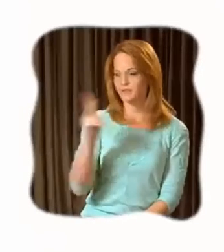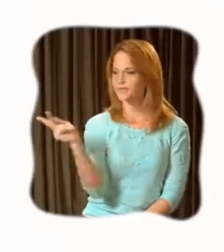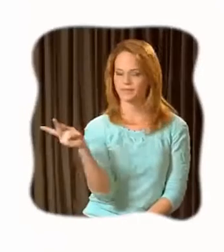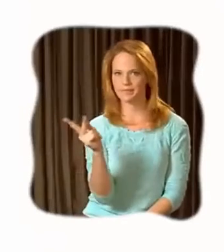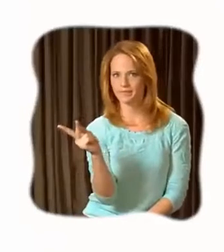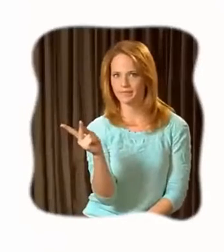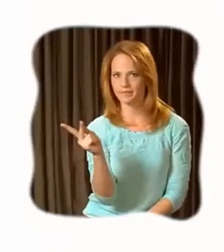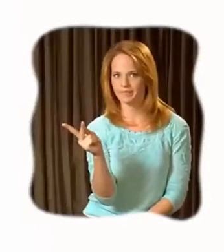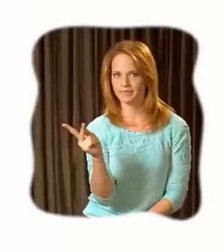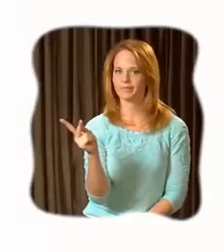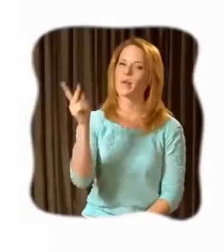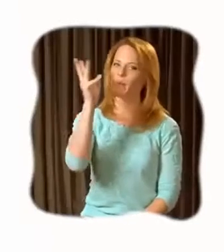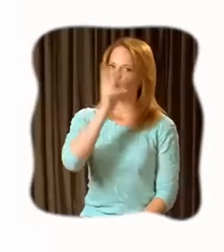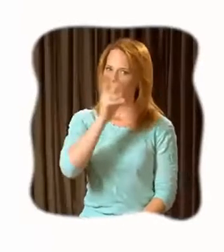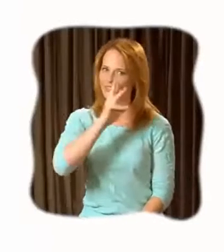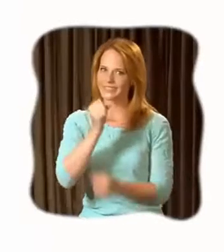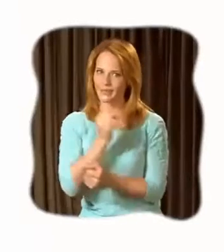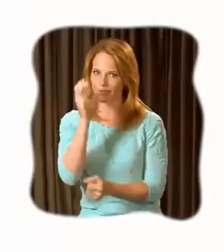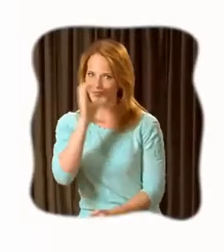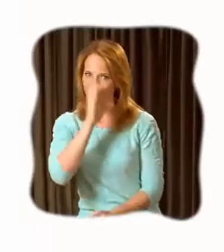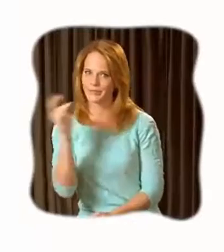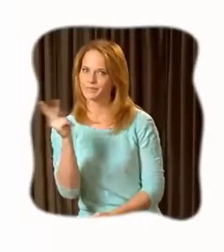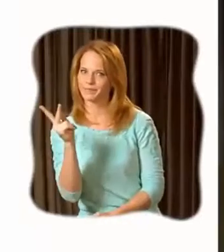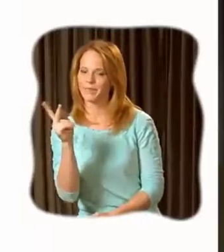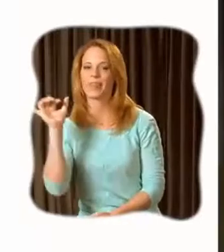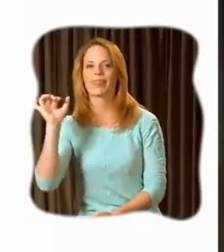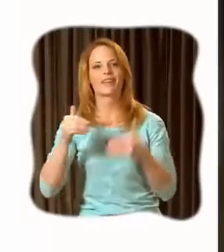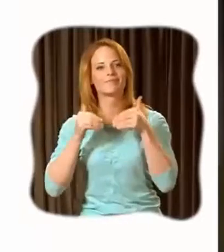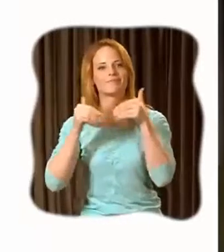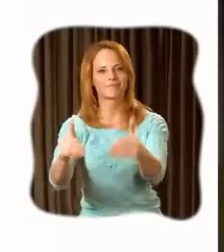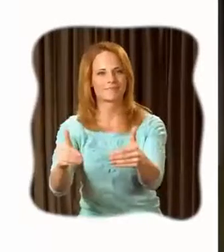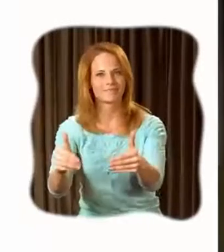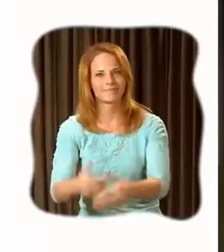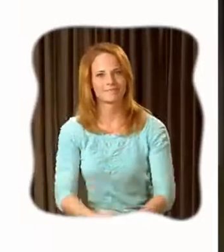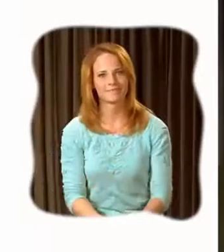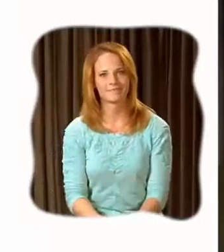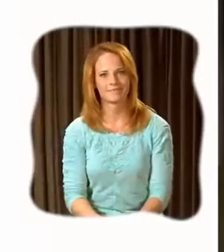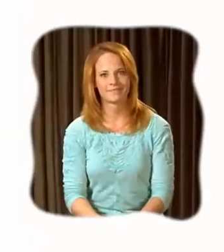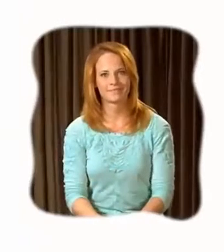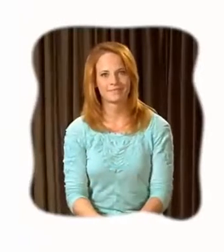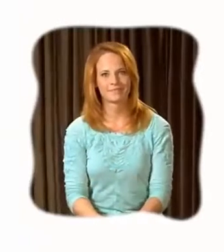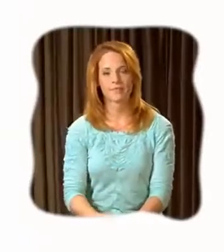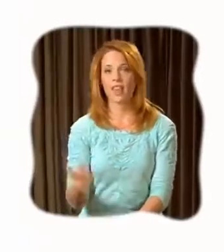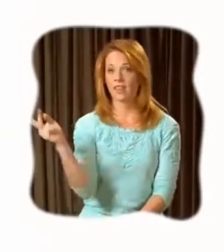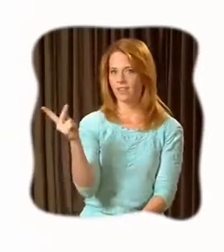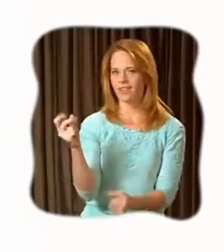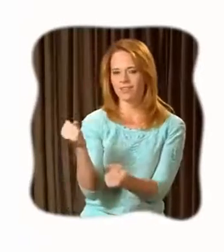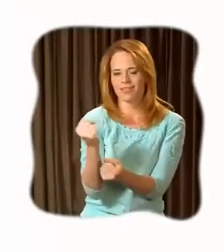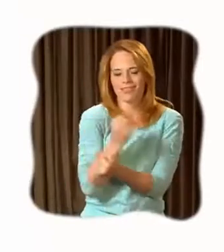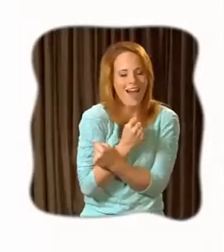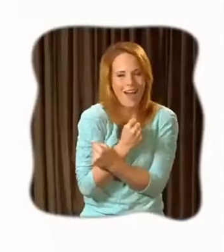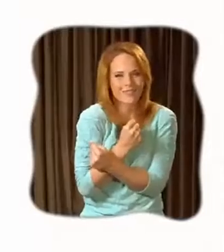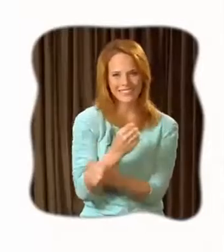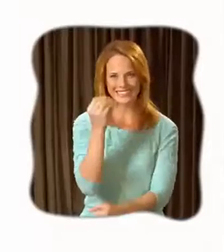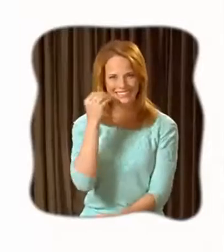Chester and Wilson. Wilson and Chester. That's the way it was. They loved to go